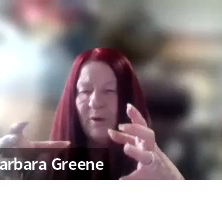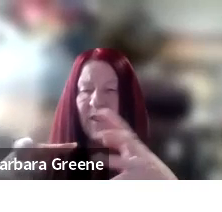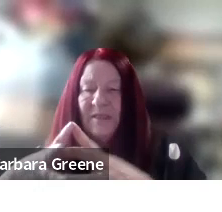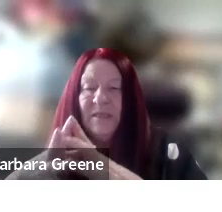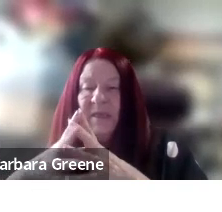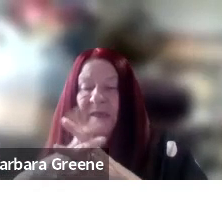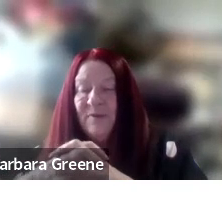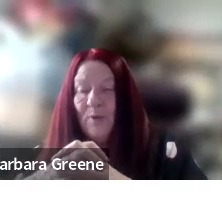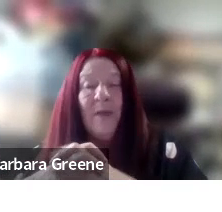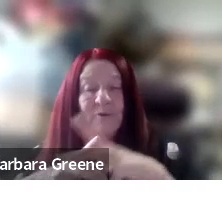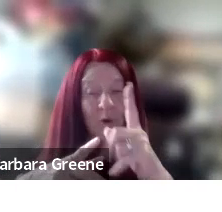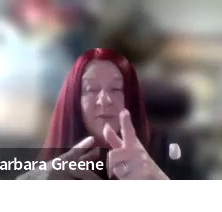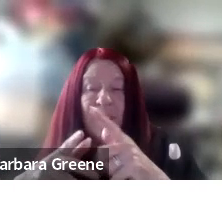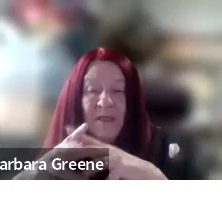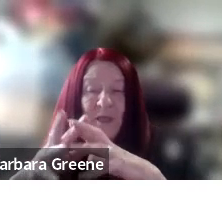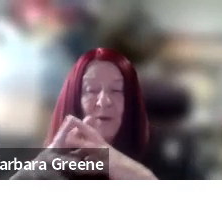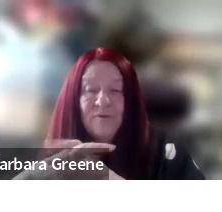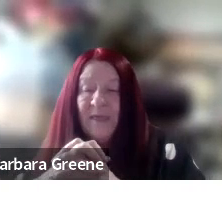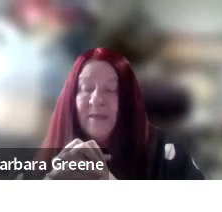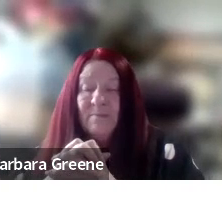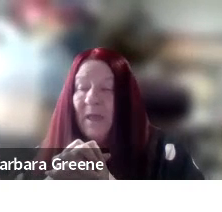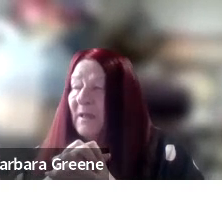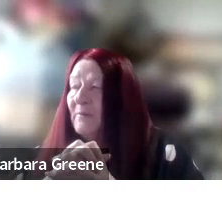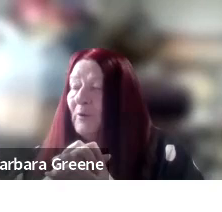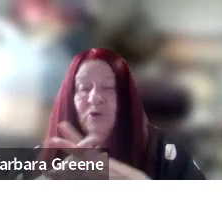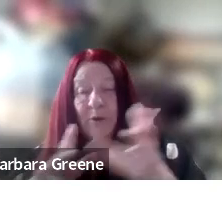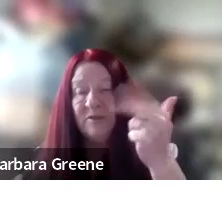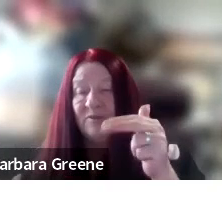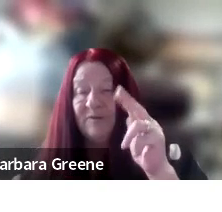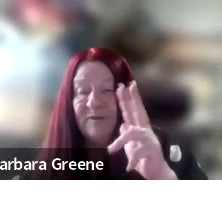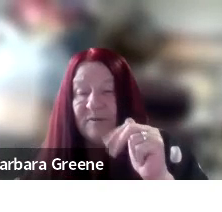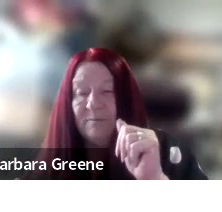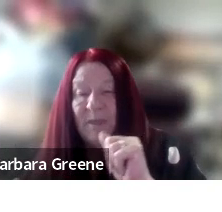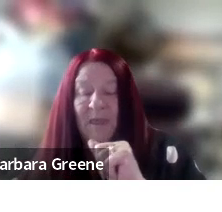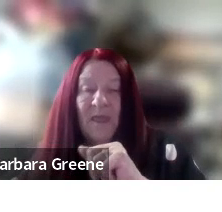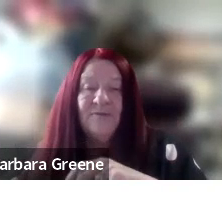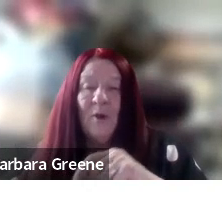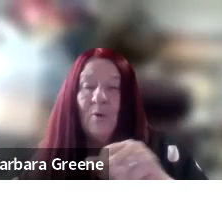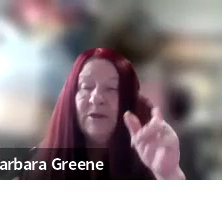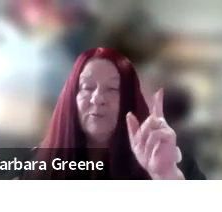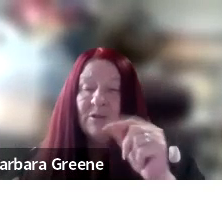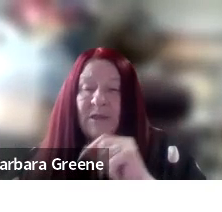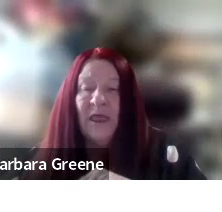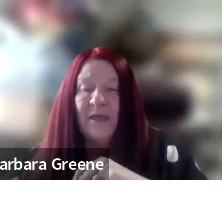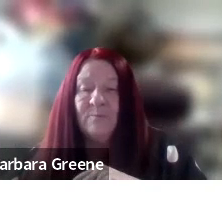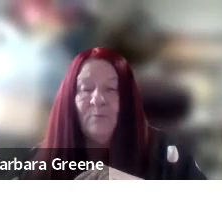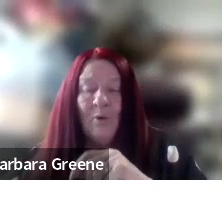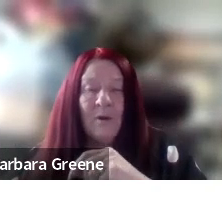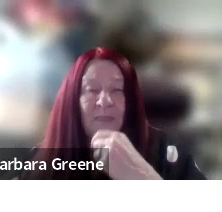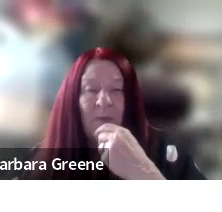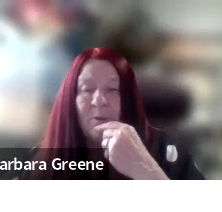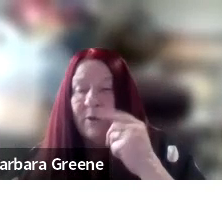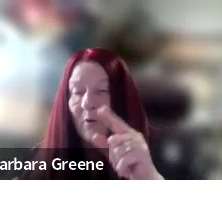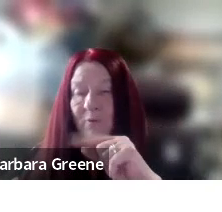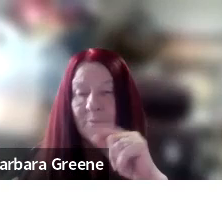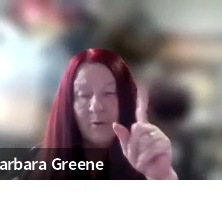little more. And so that was one of the unknowns, and we tweaked the system. And so it really allowed for,